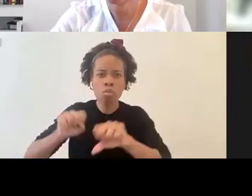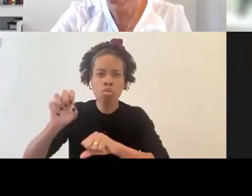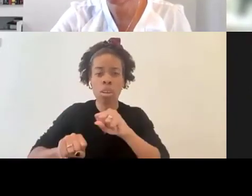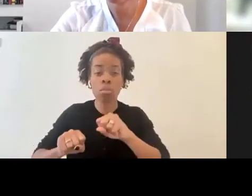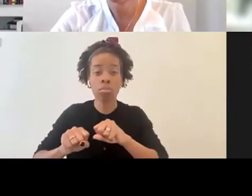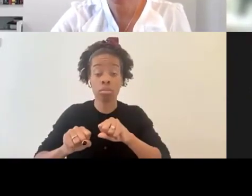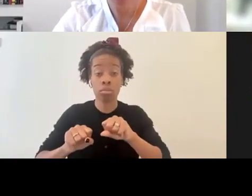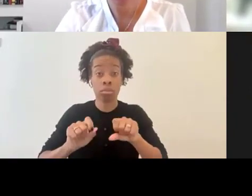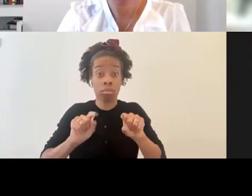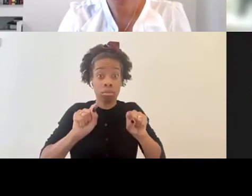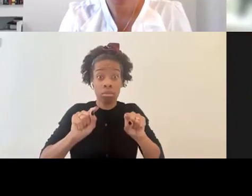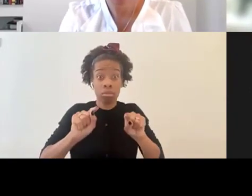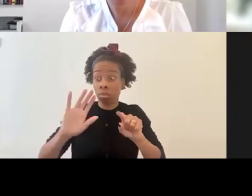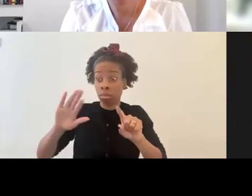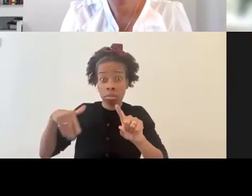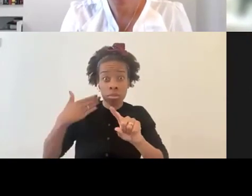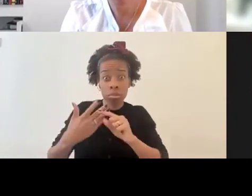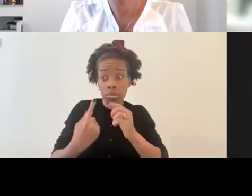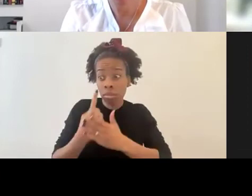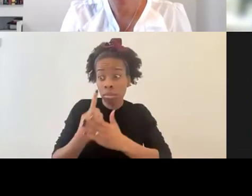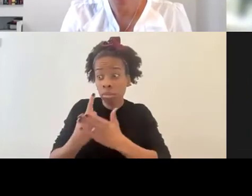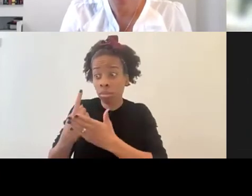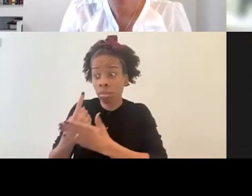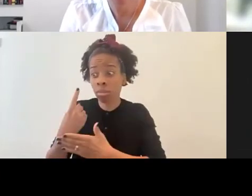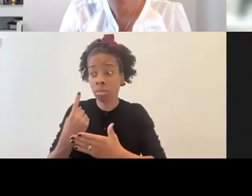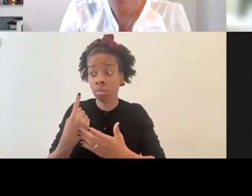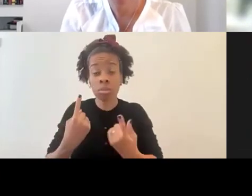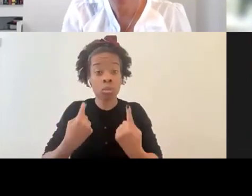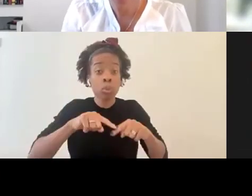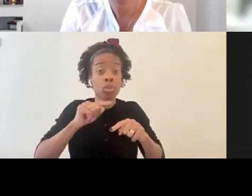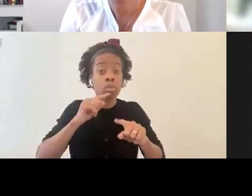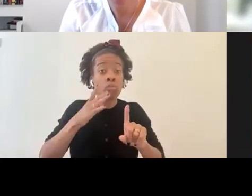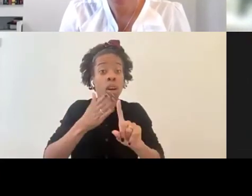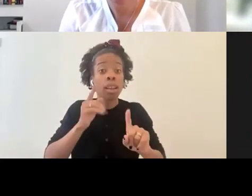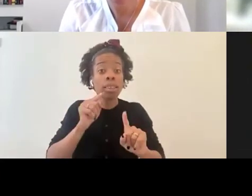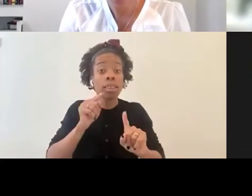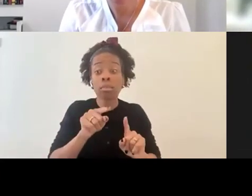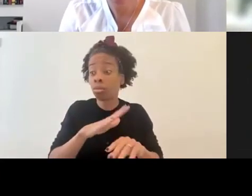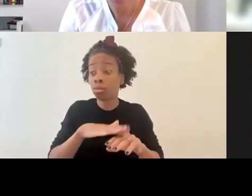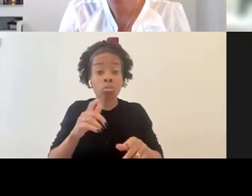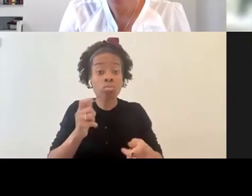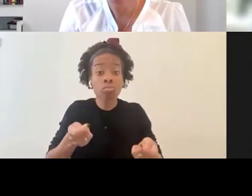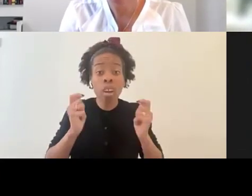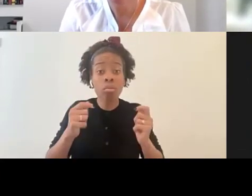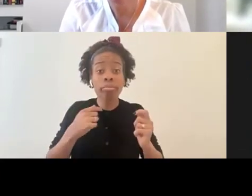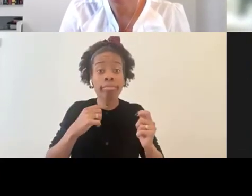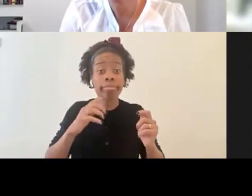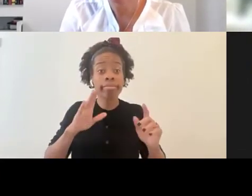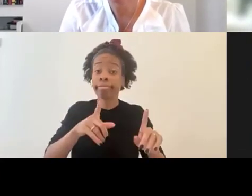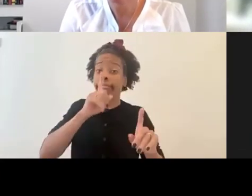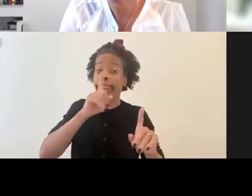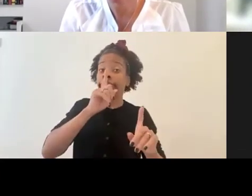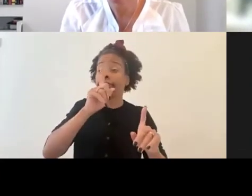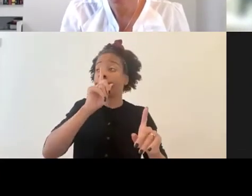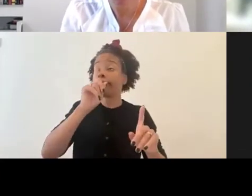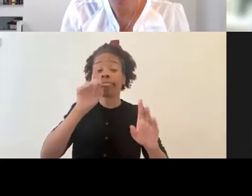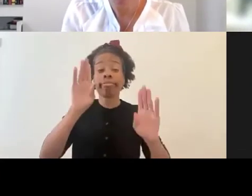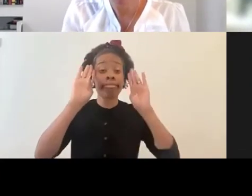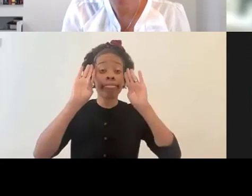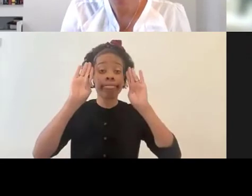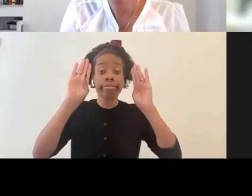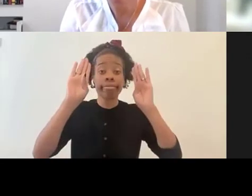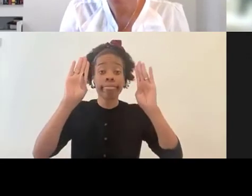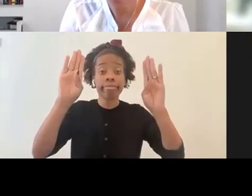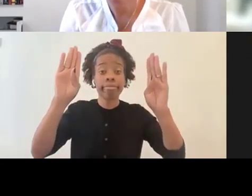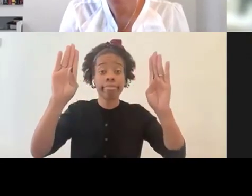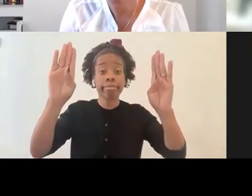was there in history, but we don't recognize it. We don't talk about it. We are not allowed to interpret it.